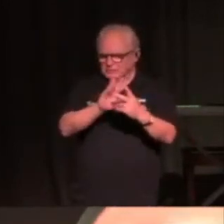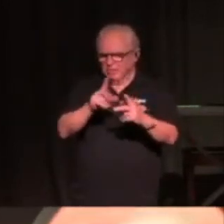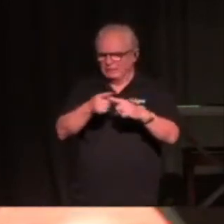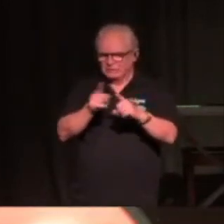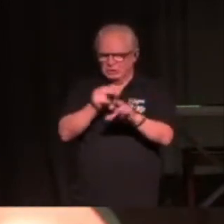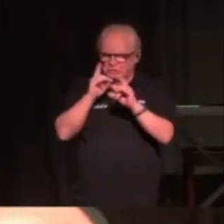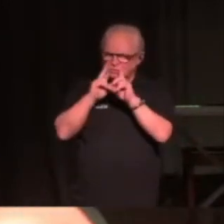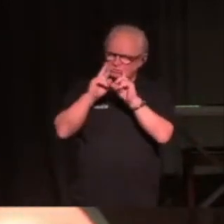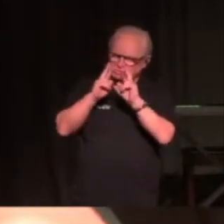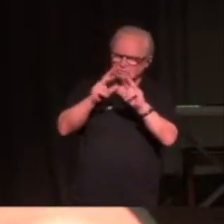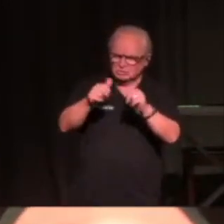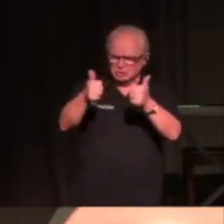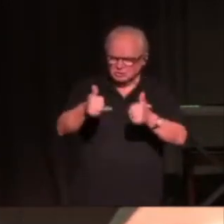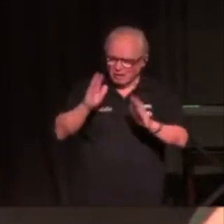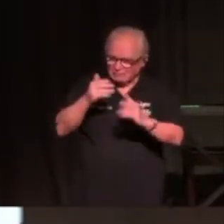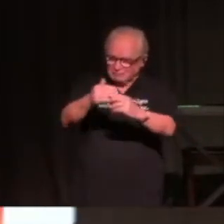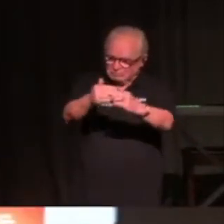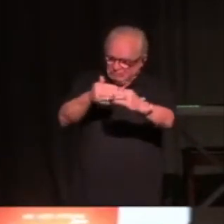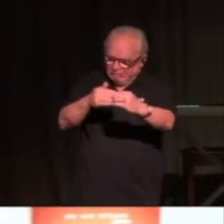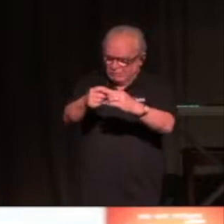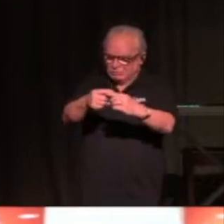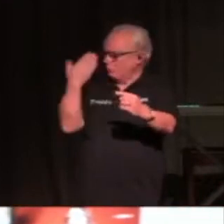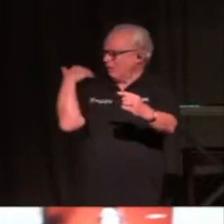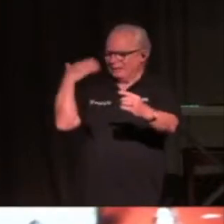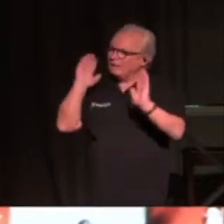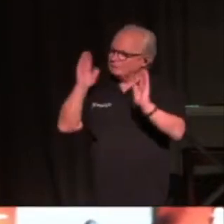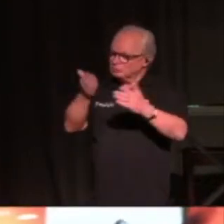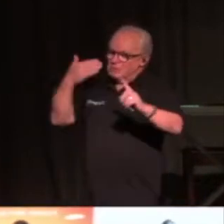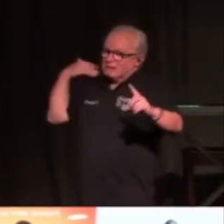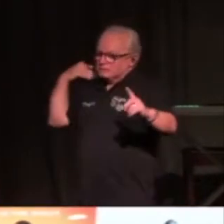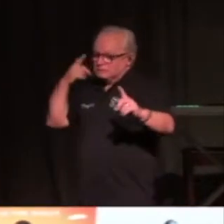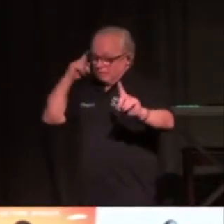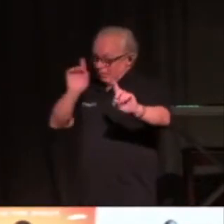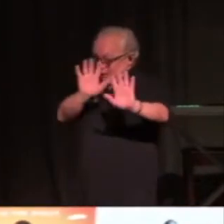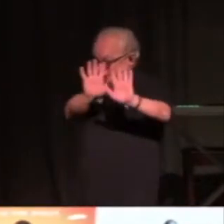back? And so he sharpens himself and he gets prepared to ask God again,